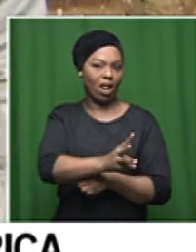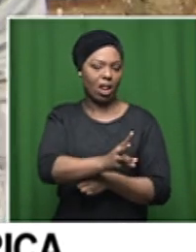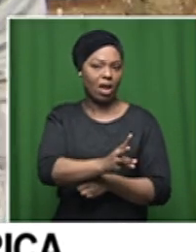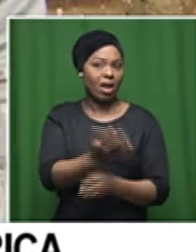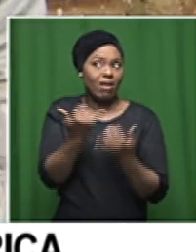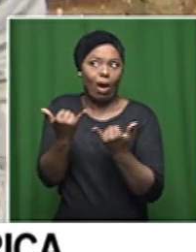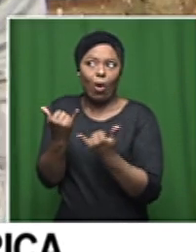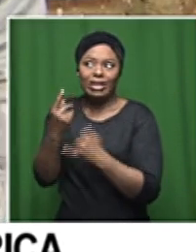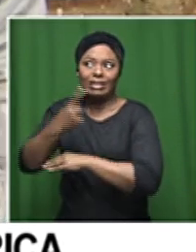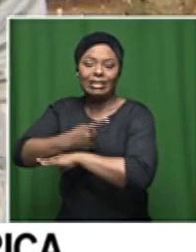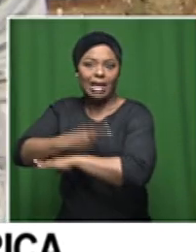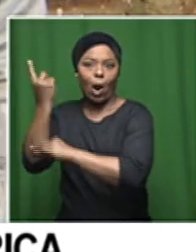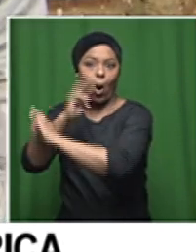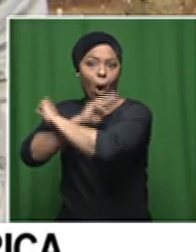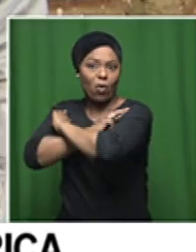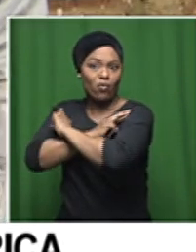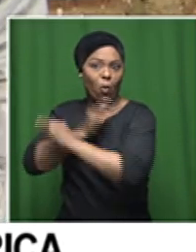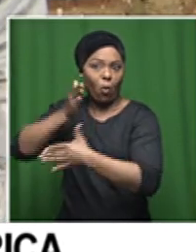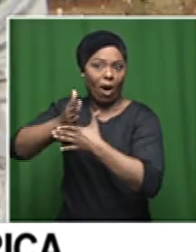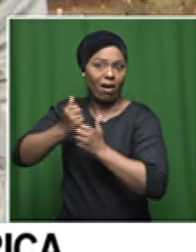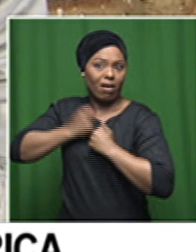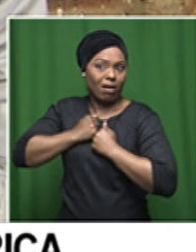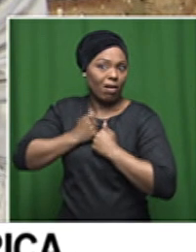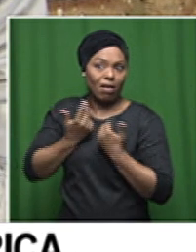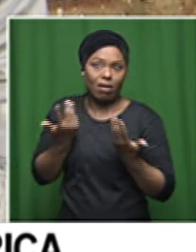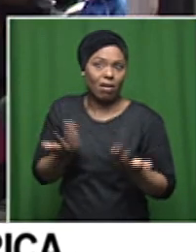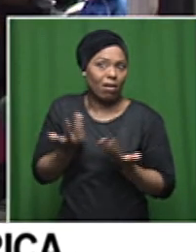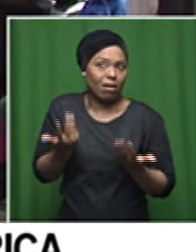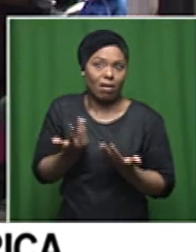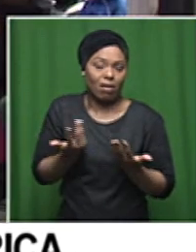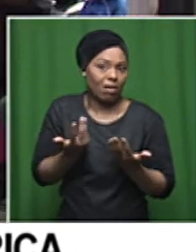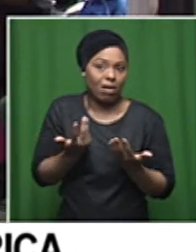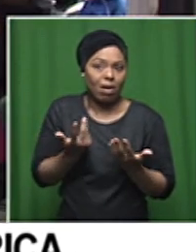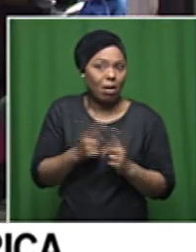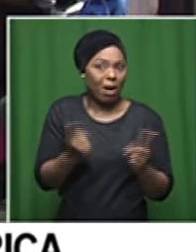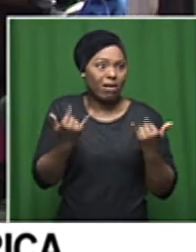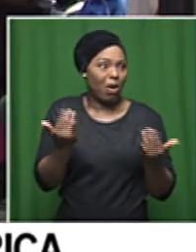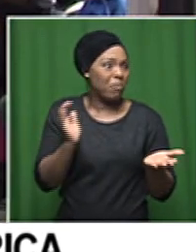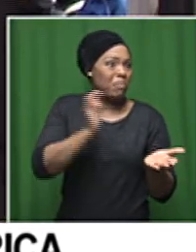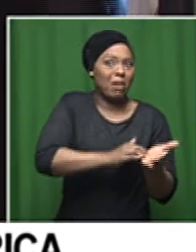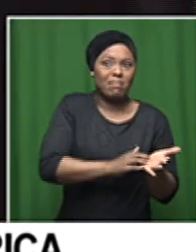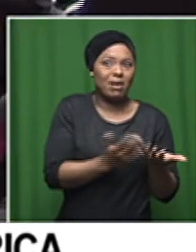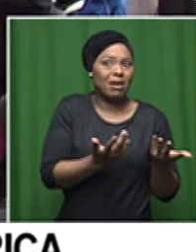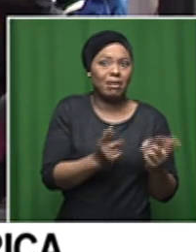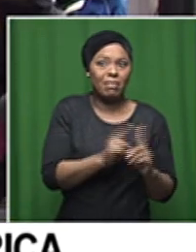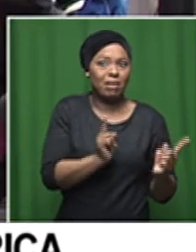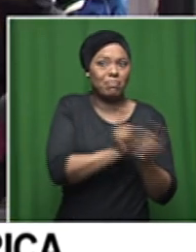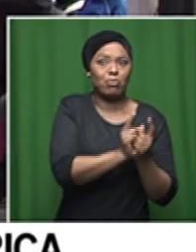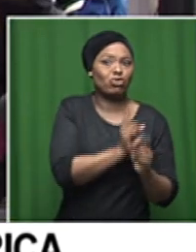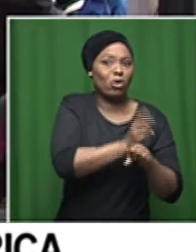Ngithathilanga lemsebenzini la namhlanje. Manje kufanele ukuthi ngizele mahala la esibhedlela. At